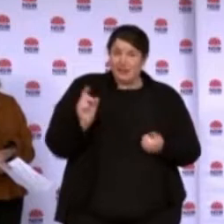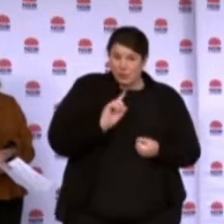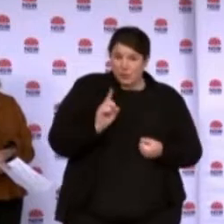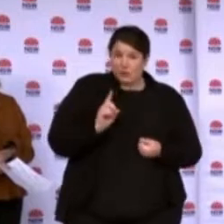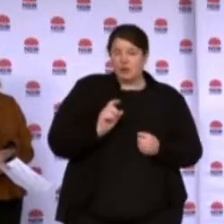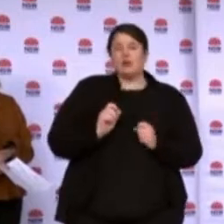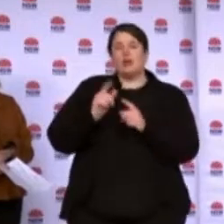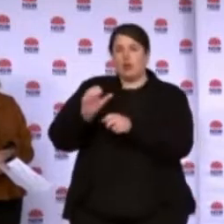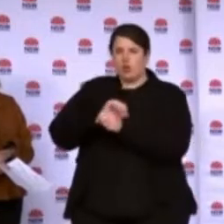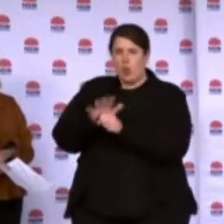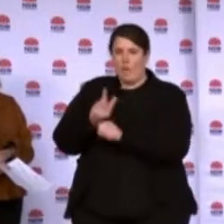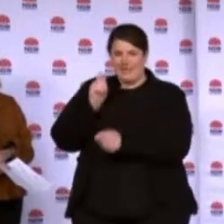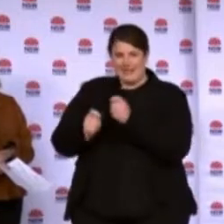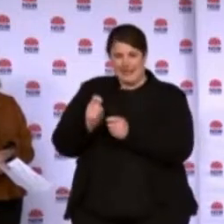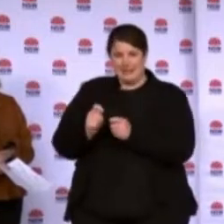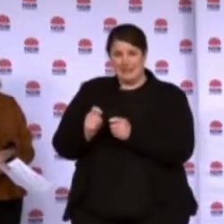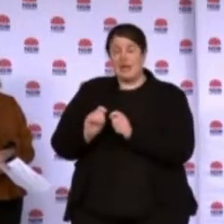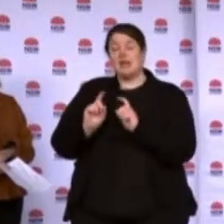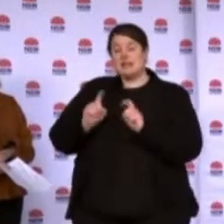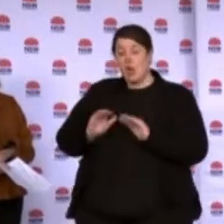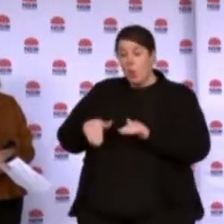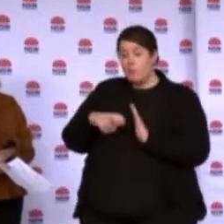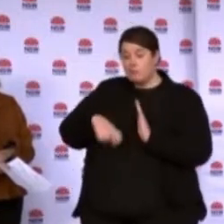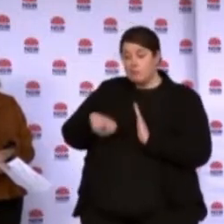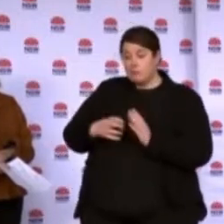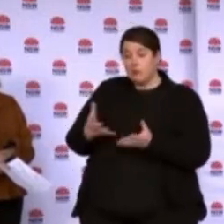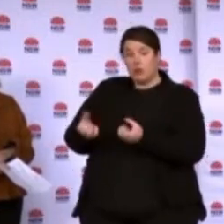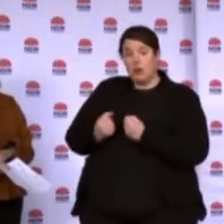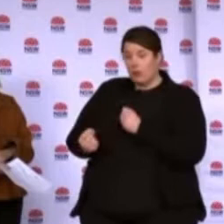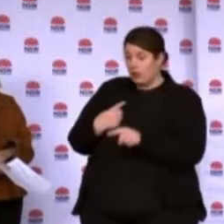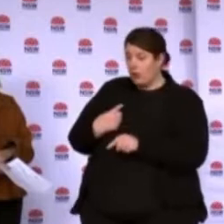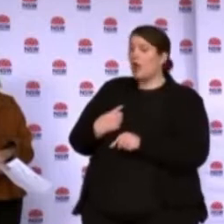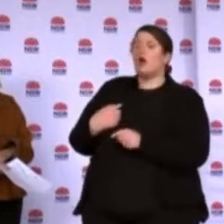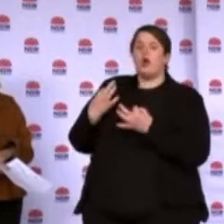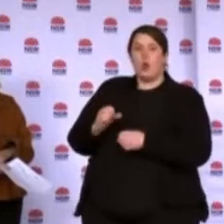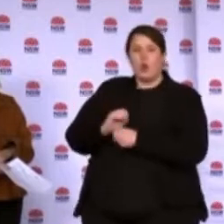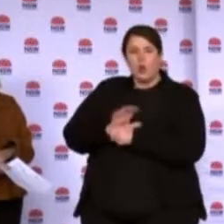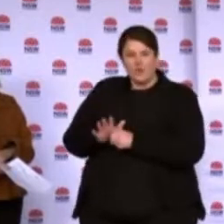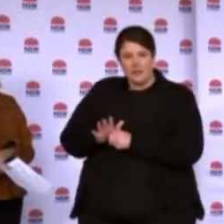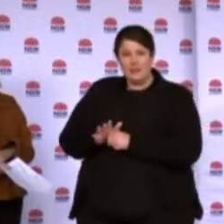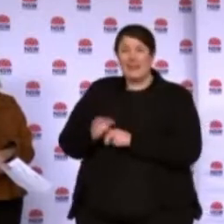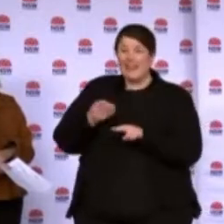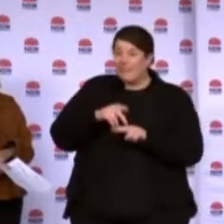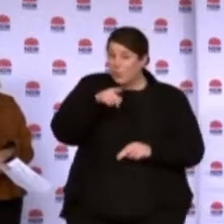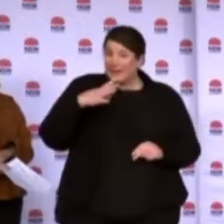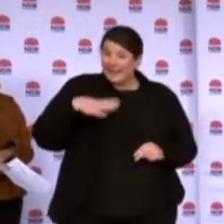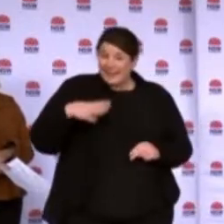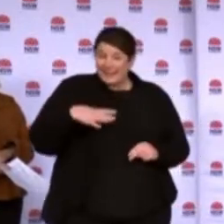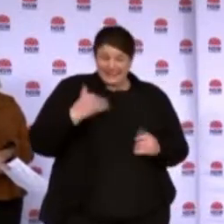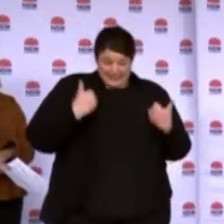to the COVID test and stay home until you get the results and you get the health advice. If